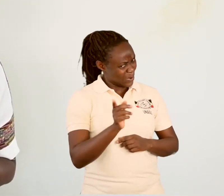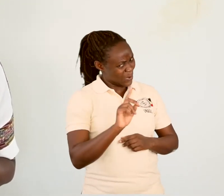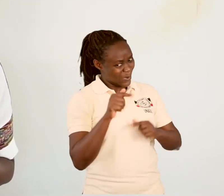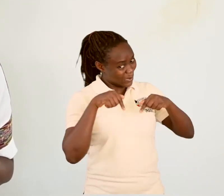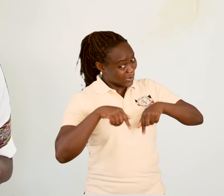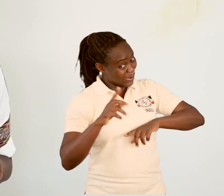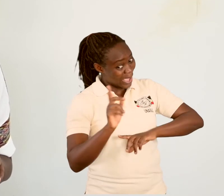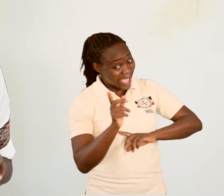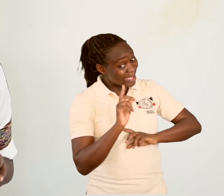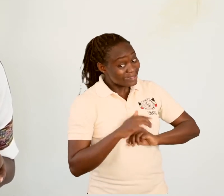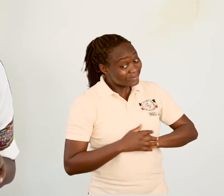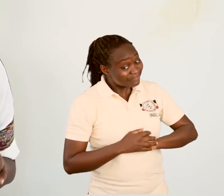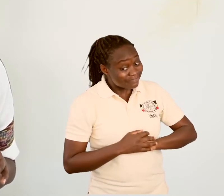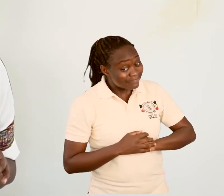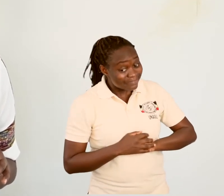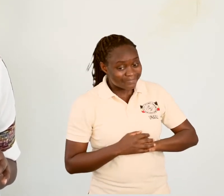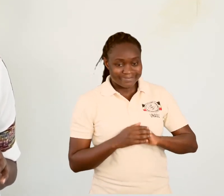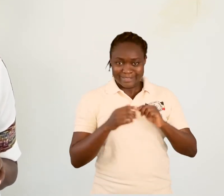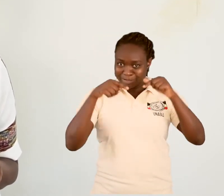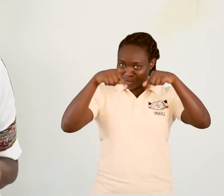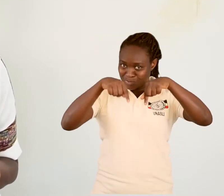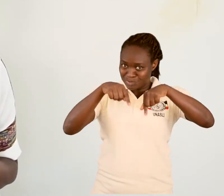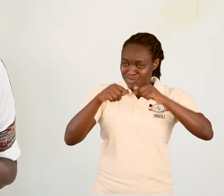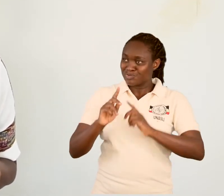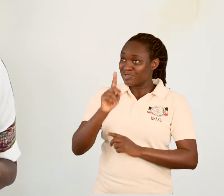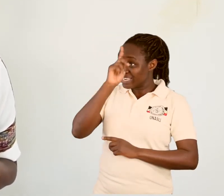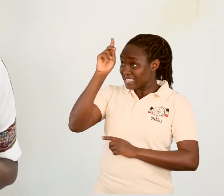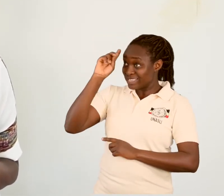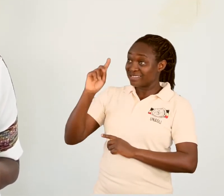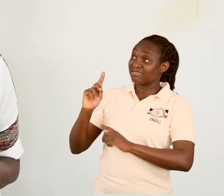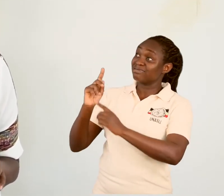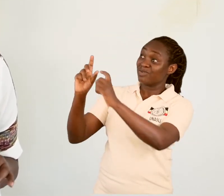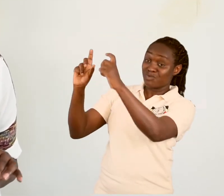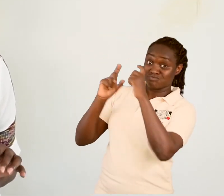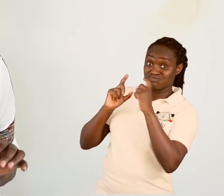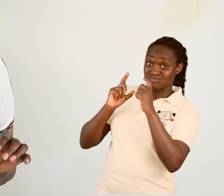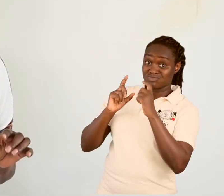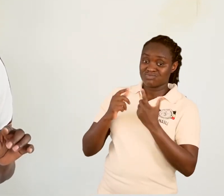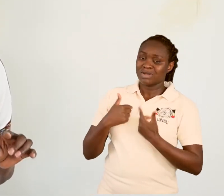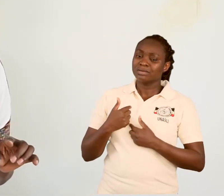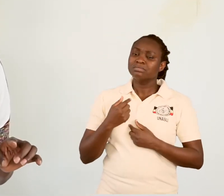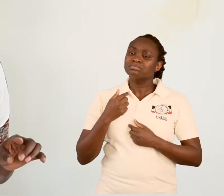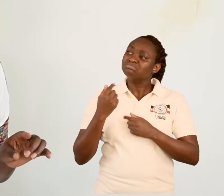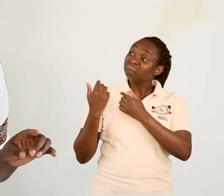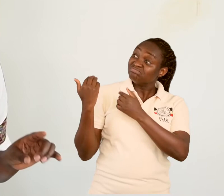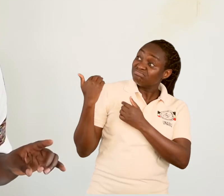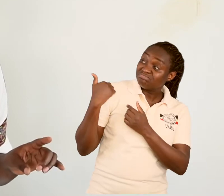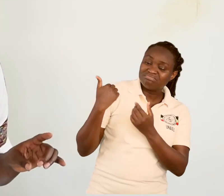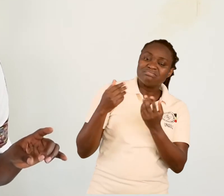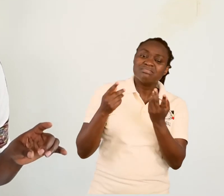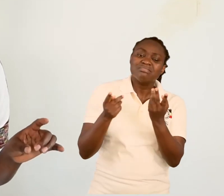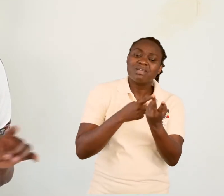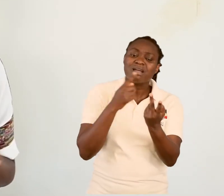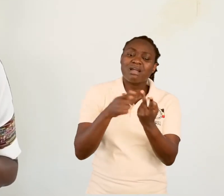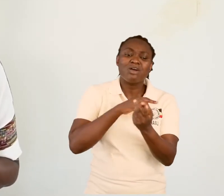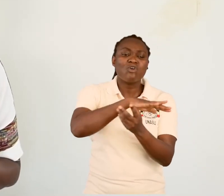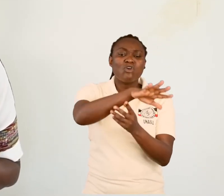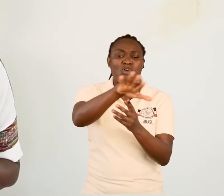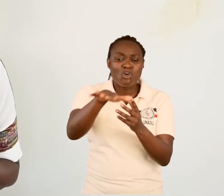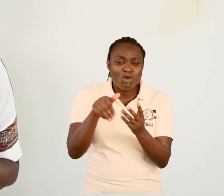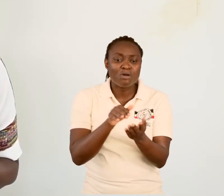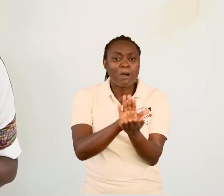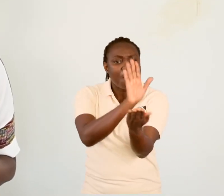Crocodile, because today I have orders from the king. He wants me to count all the